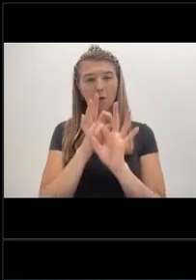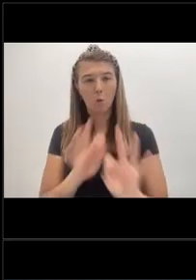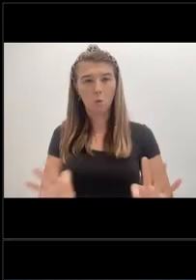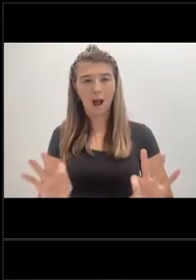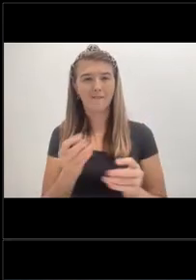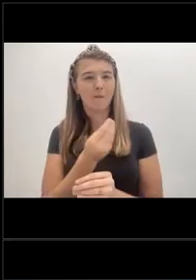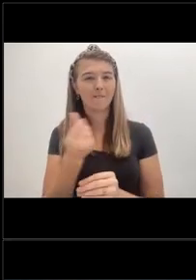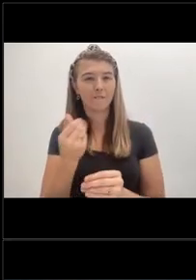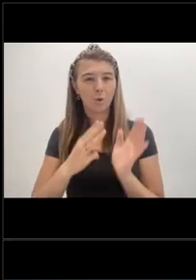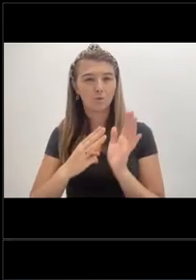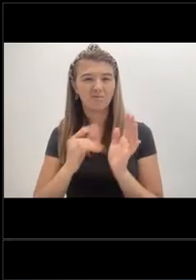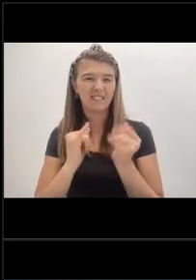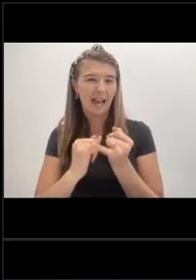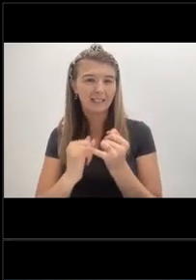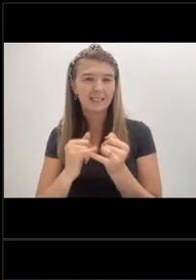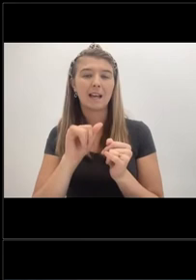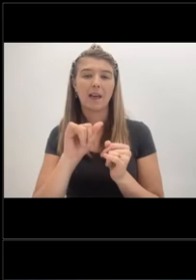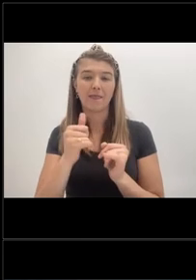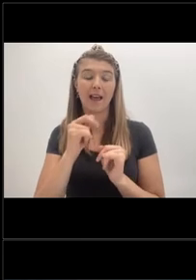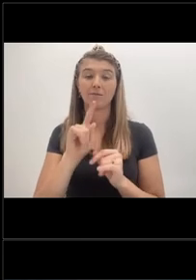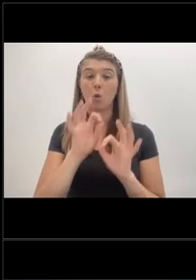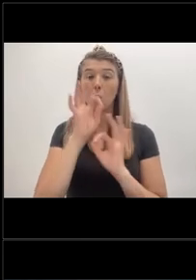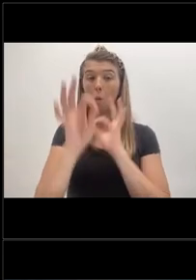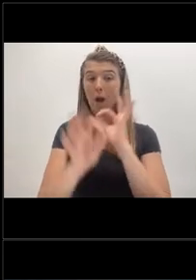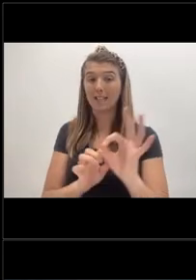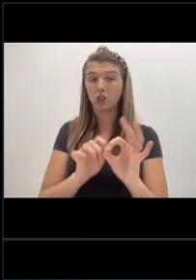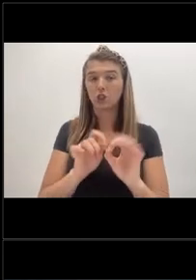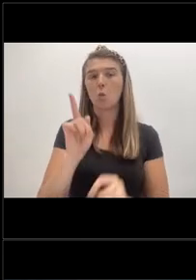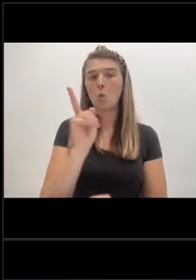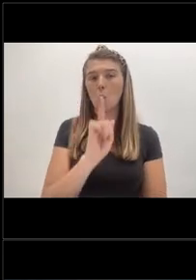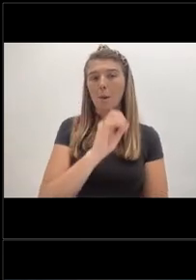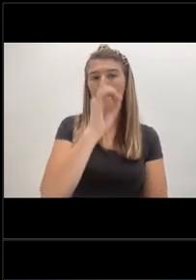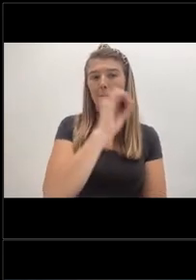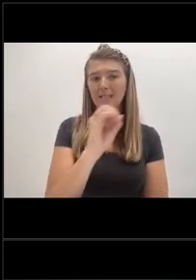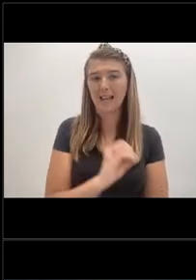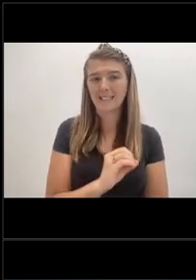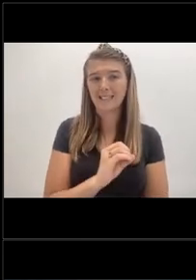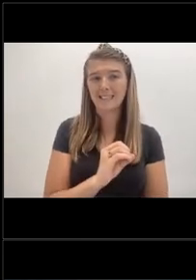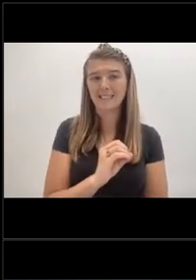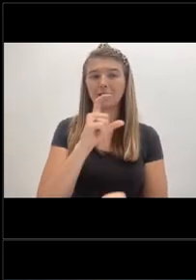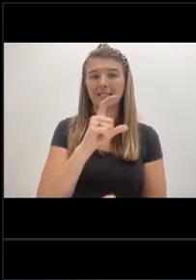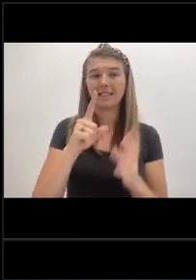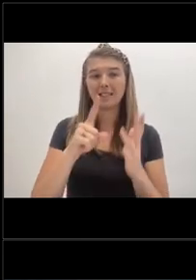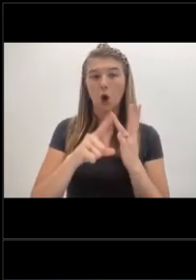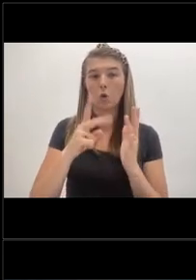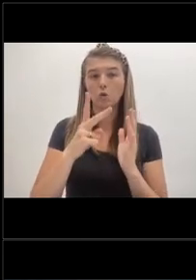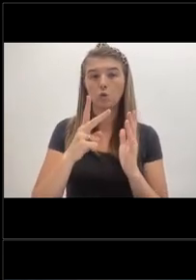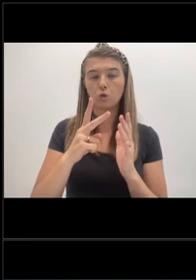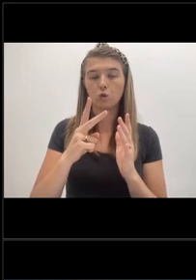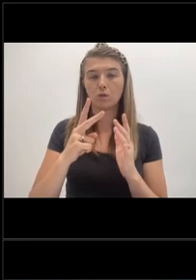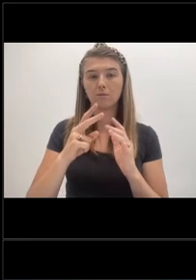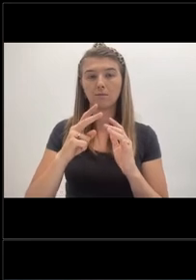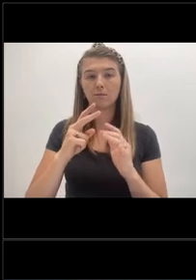But the question we're asking is, what percentage of the CO2 footprint of pork is made up of plastic packaging